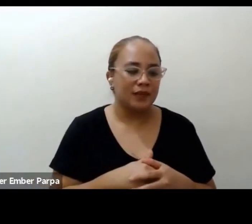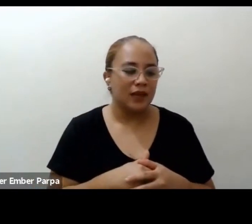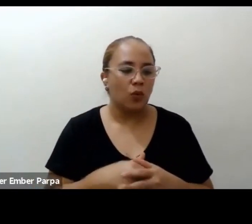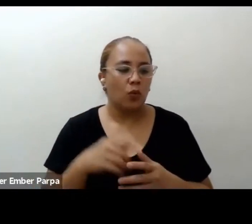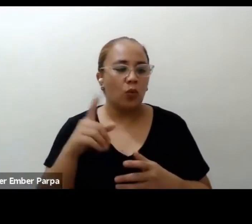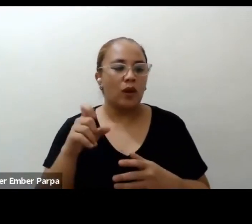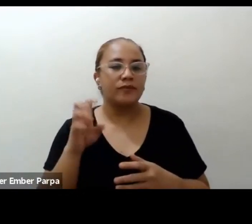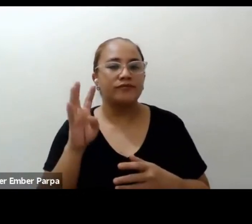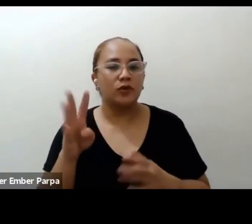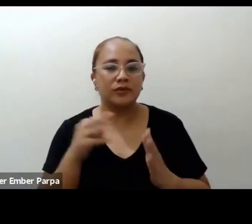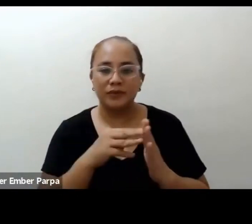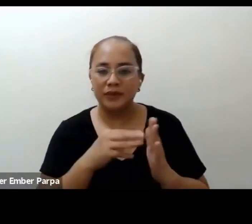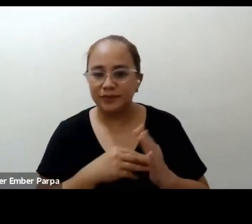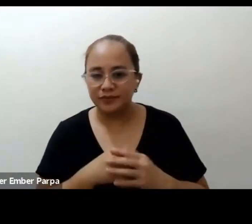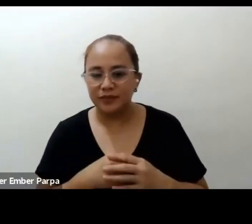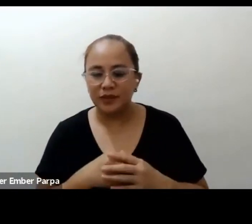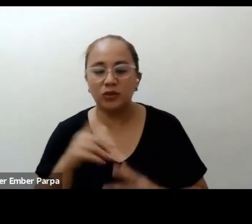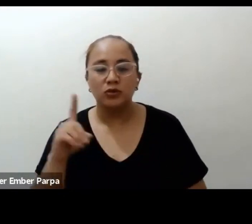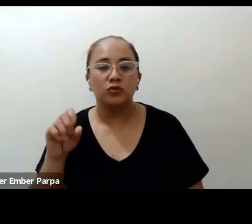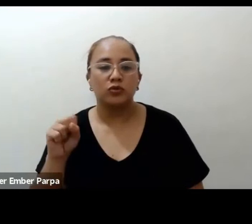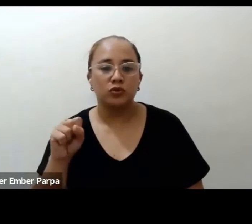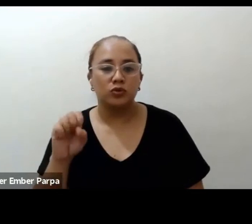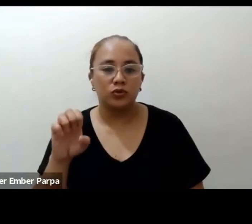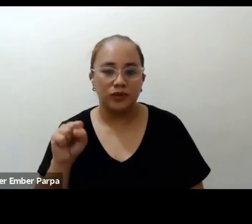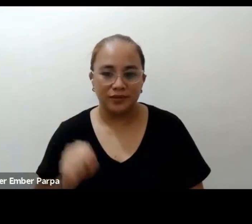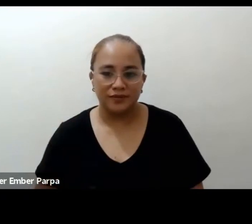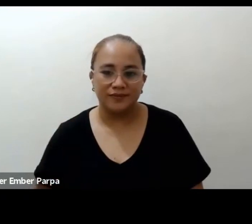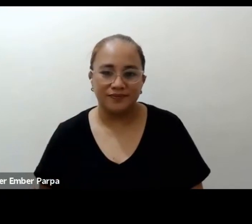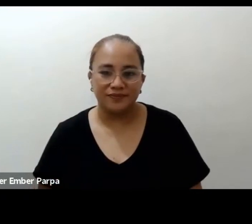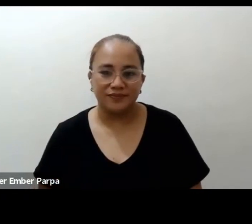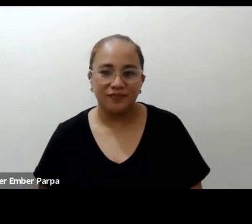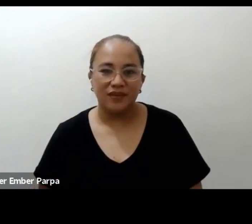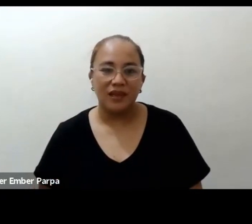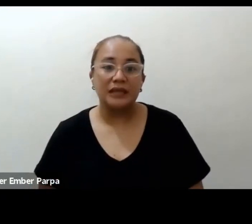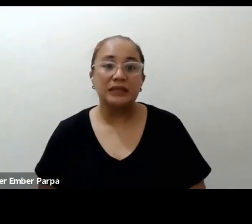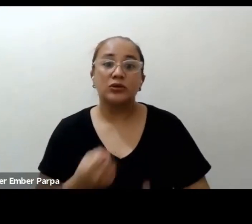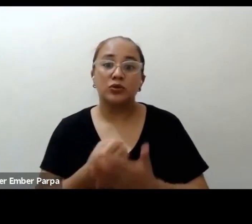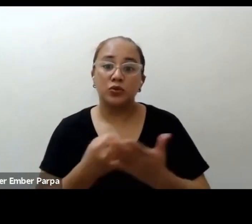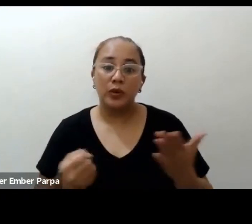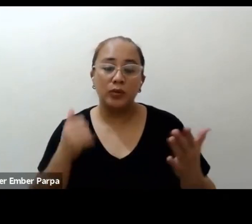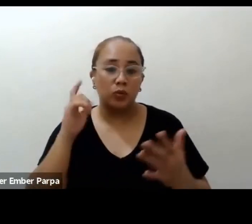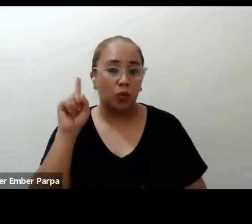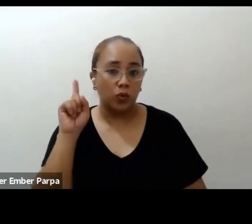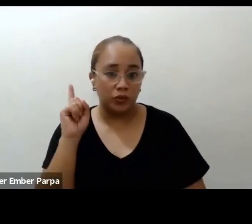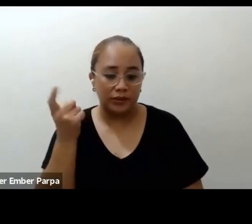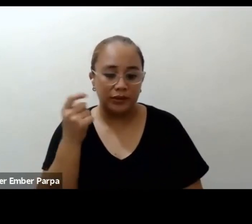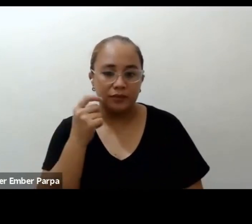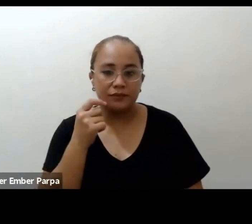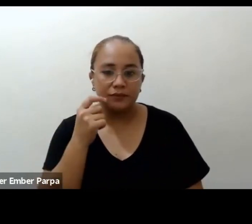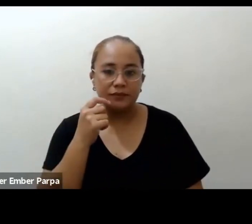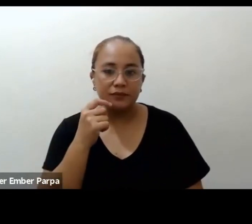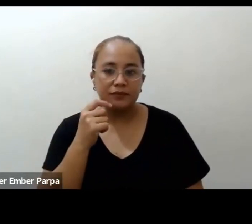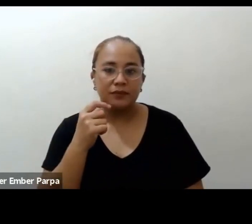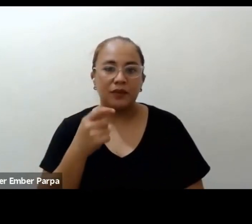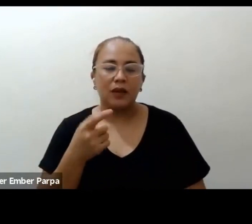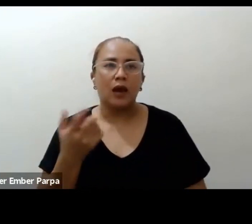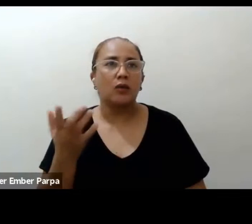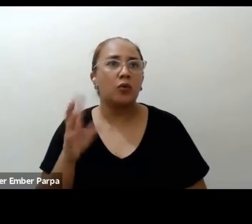140 million doses. The supply will only come